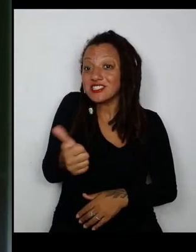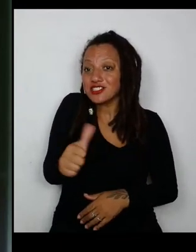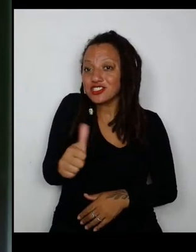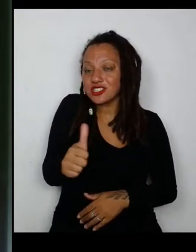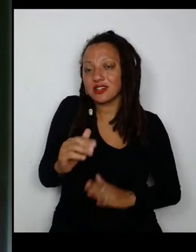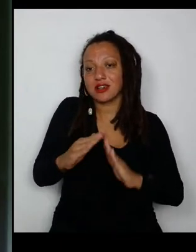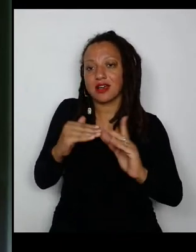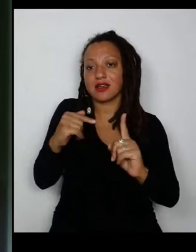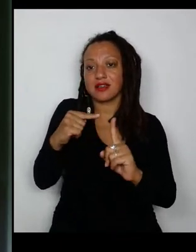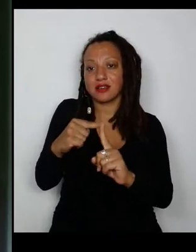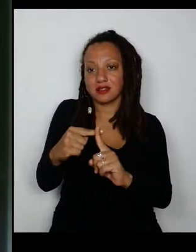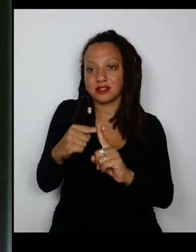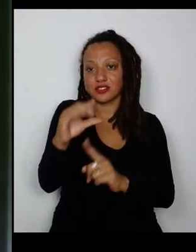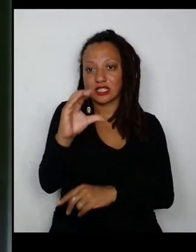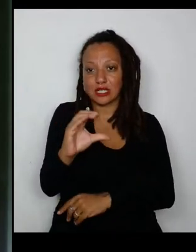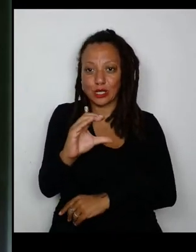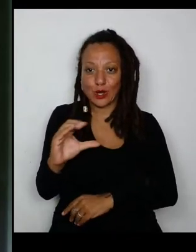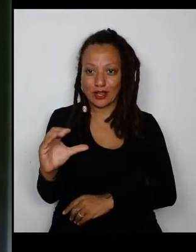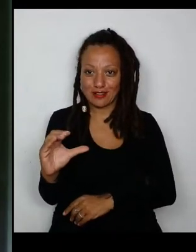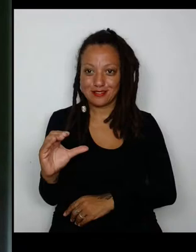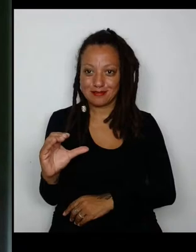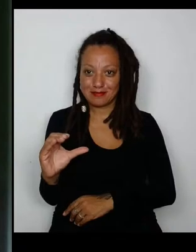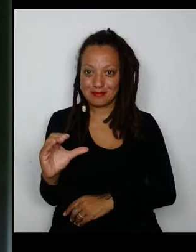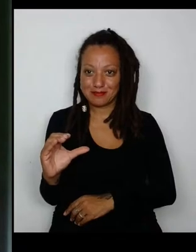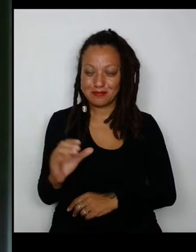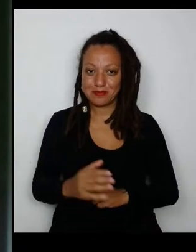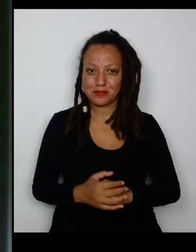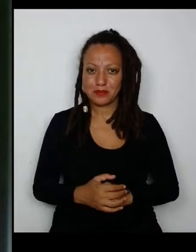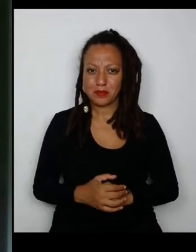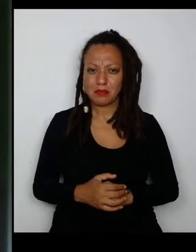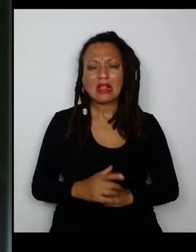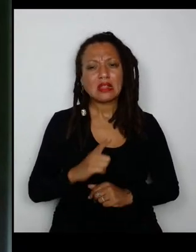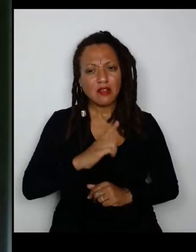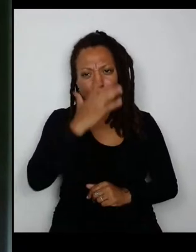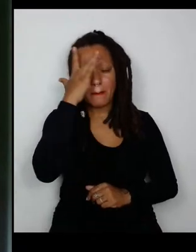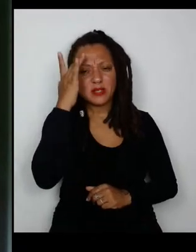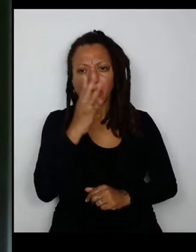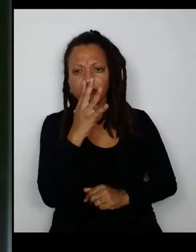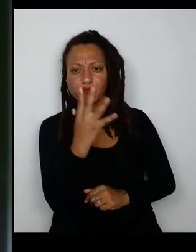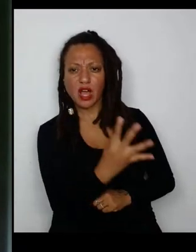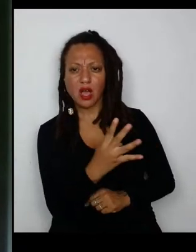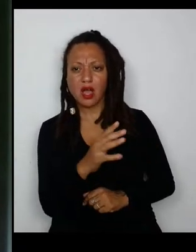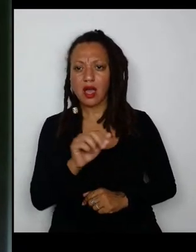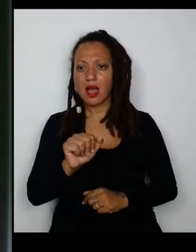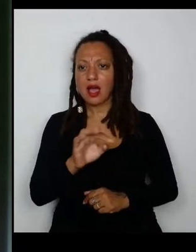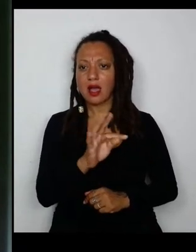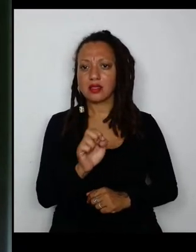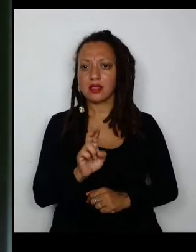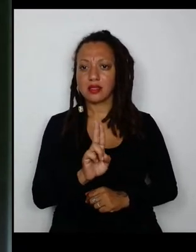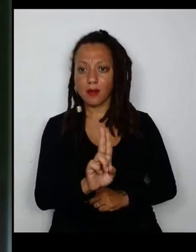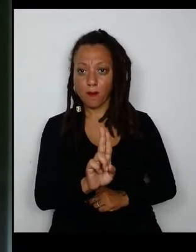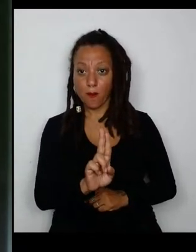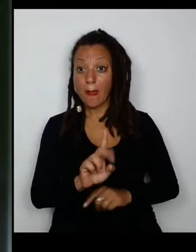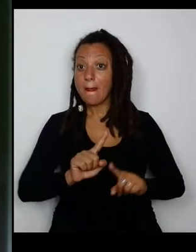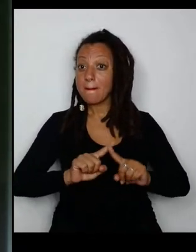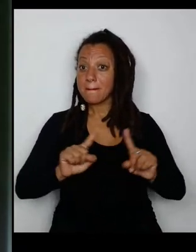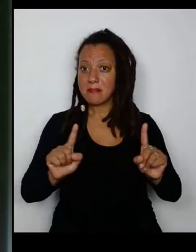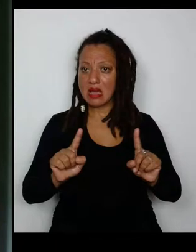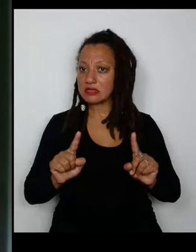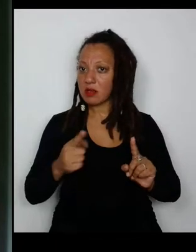atheist maybe we can um but he is he doesn't present as somebody who is a believer